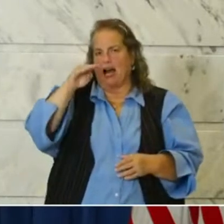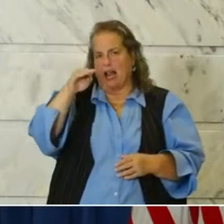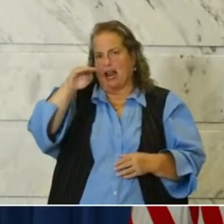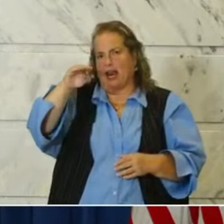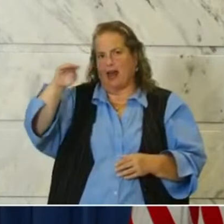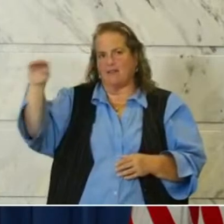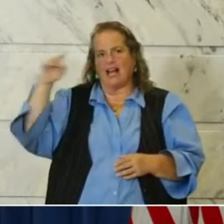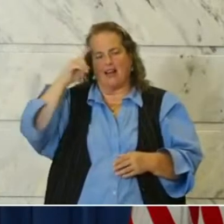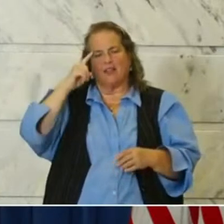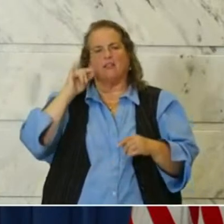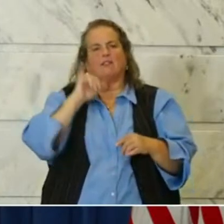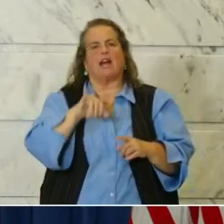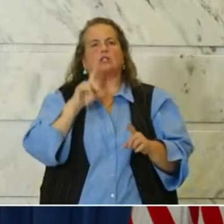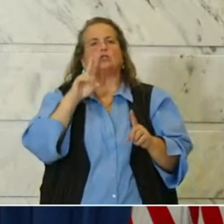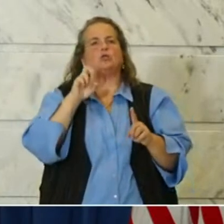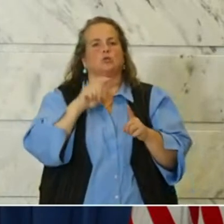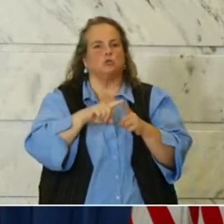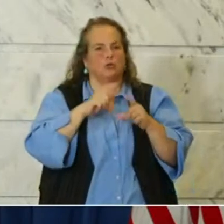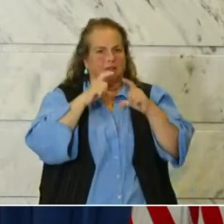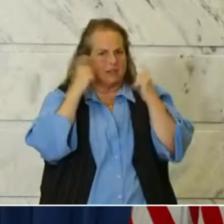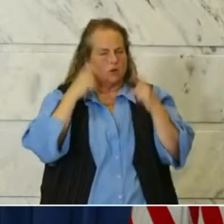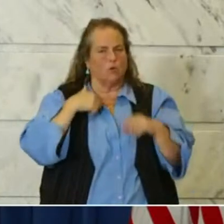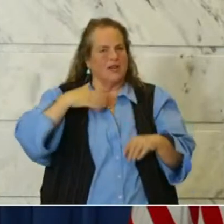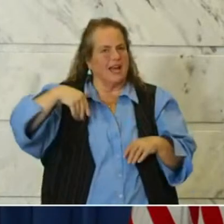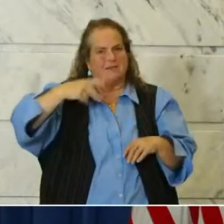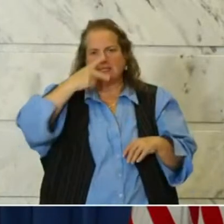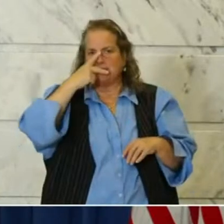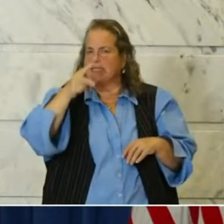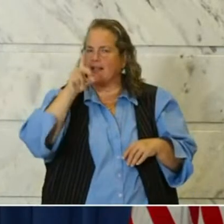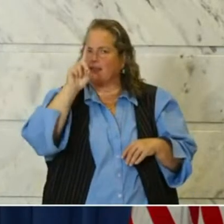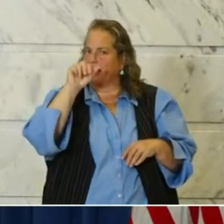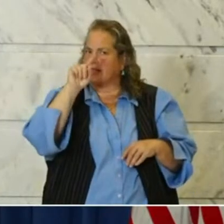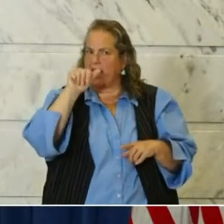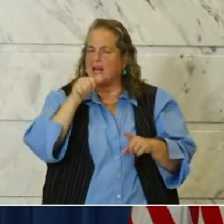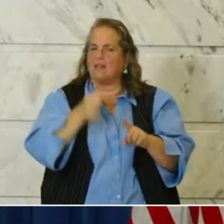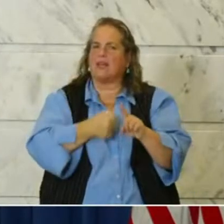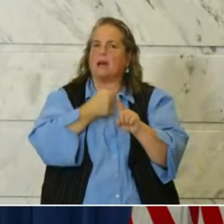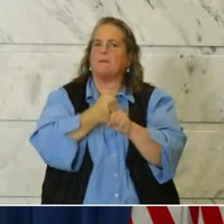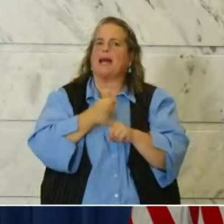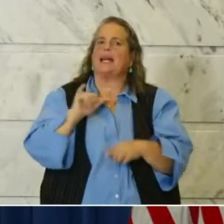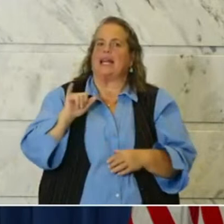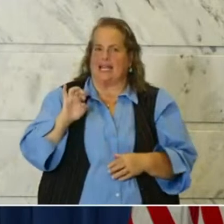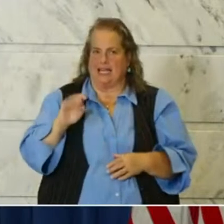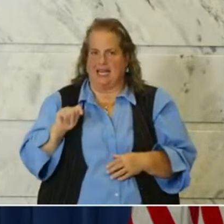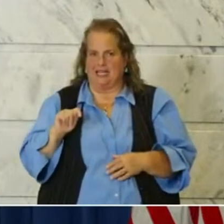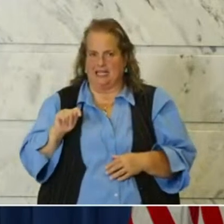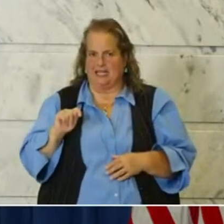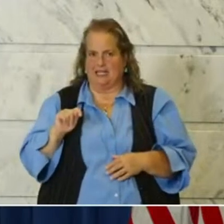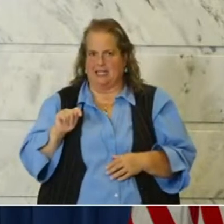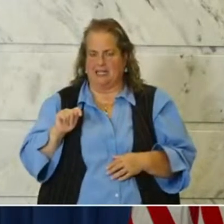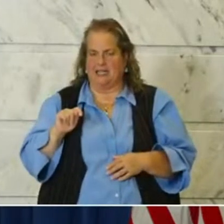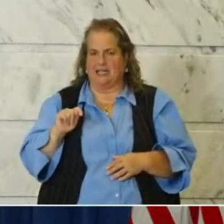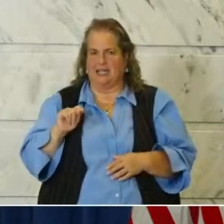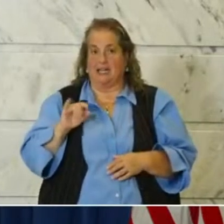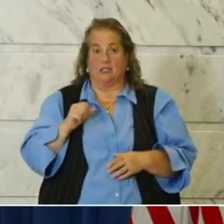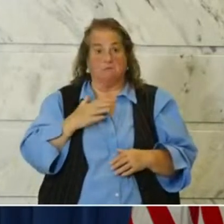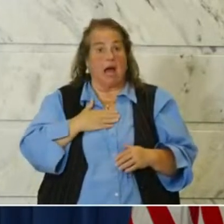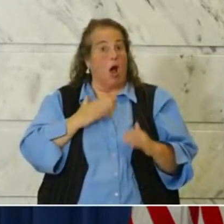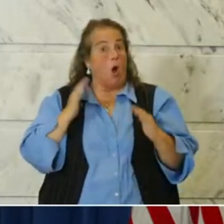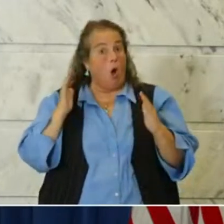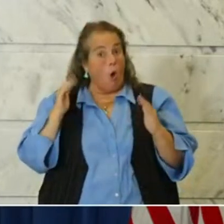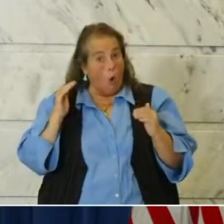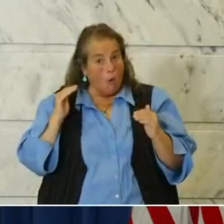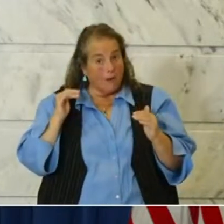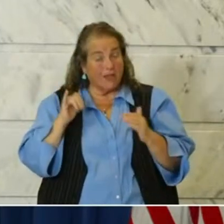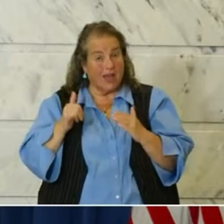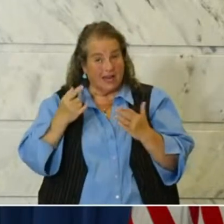to the facial coverings. I don't think we see in the data the impact yet. It's my hope